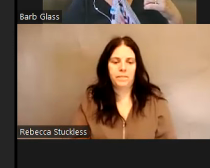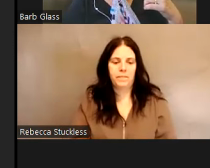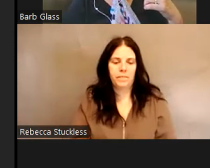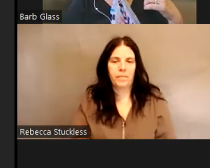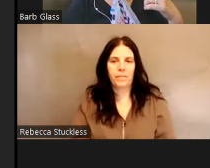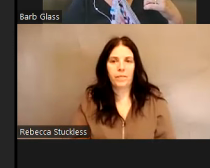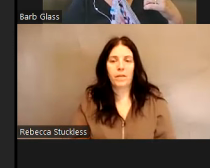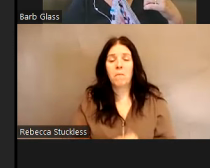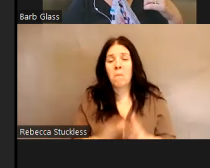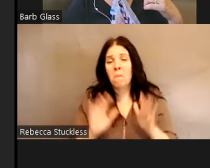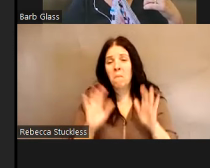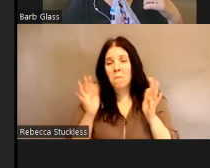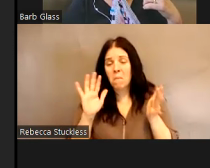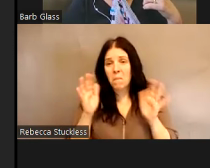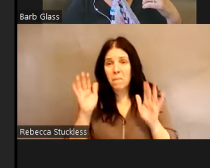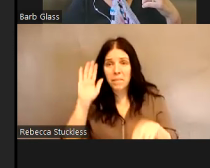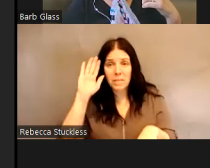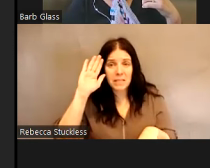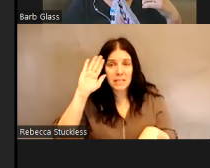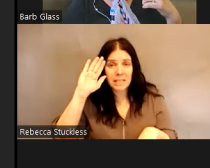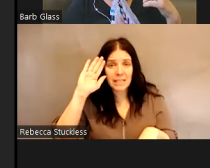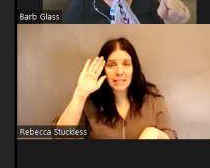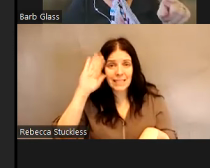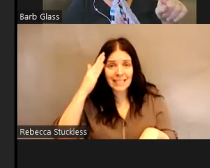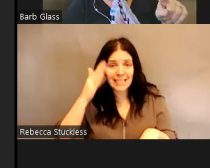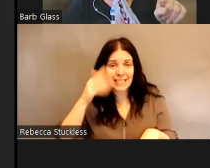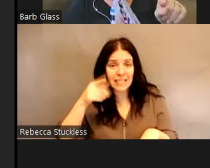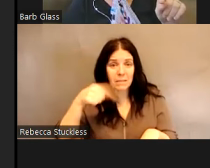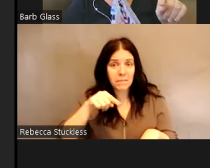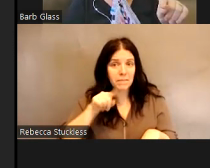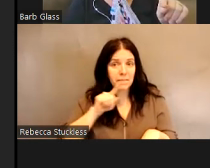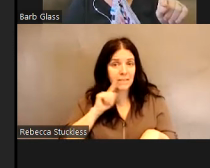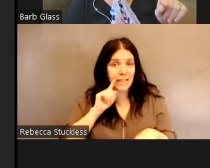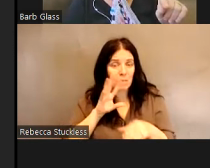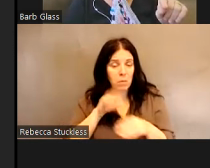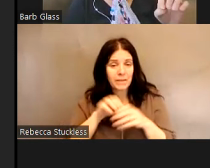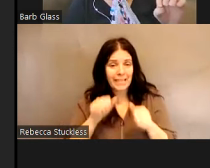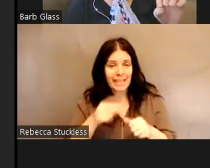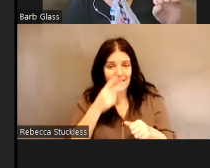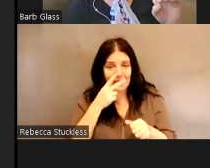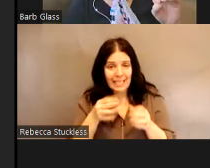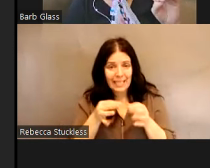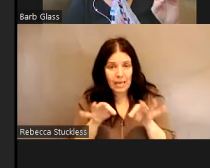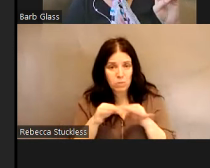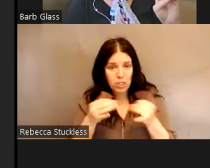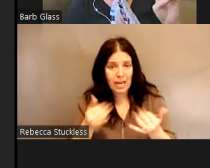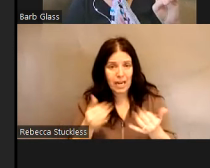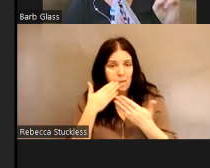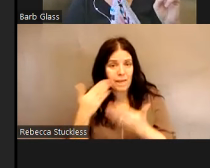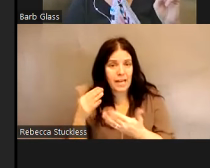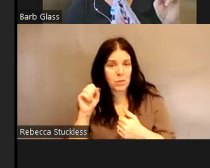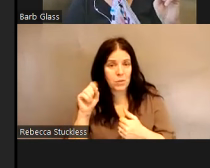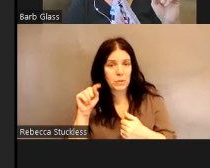So it looks like, I think that our deaf participants can now see the captioning. Thank you, Stacy,